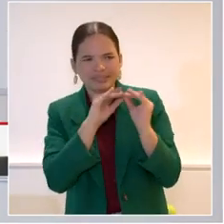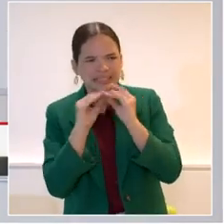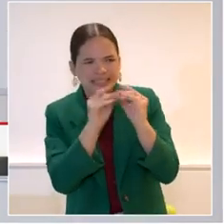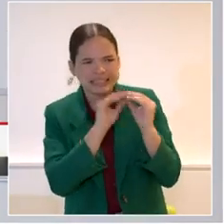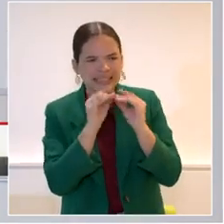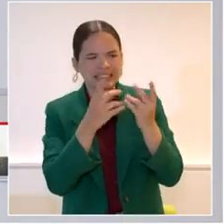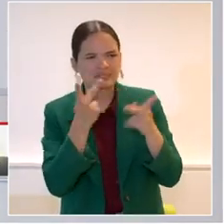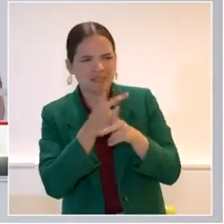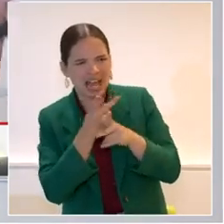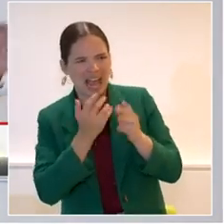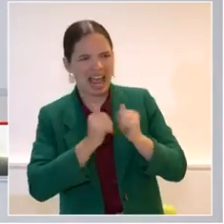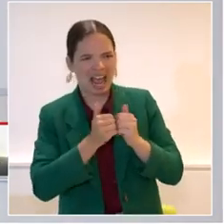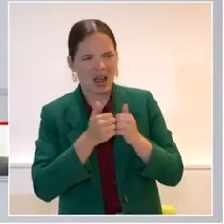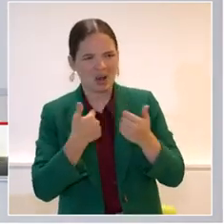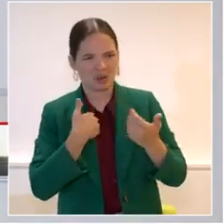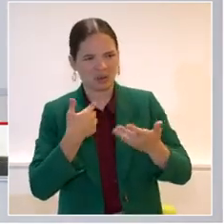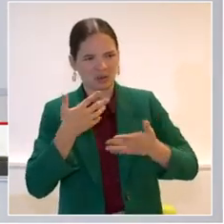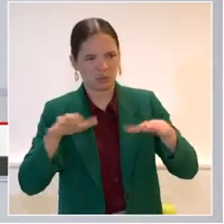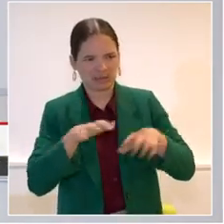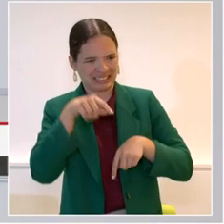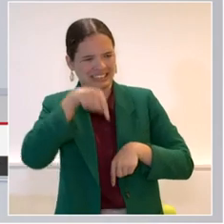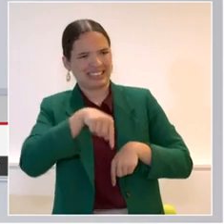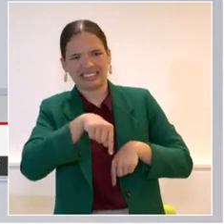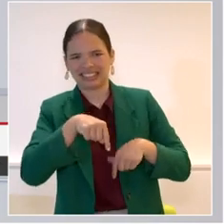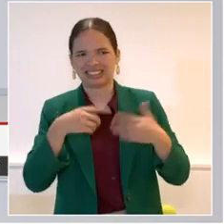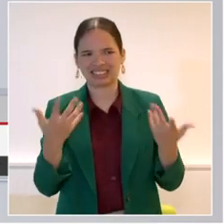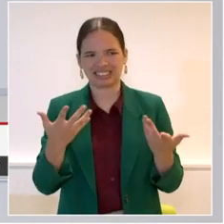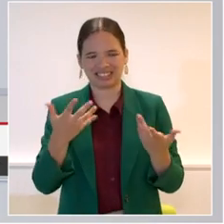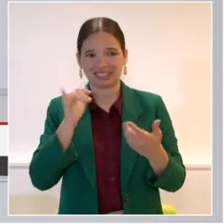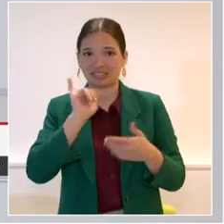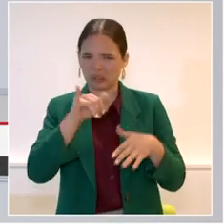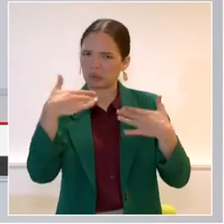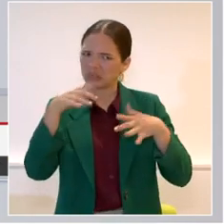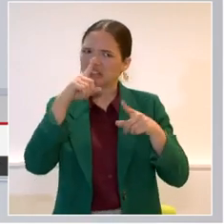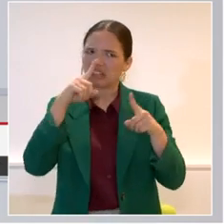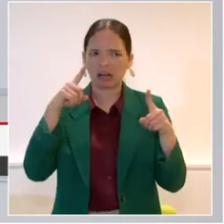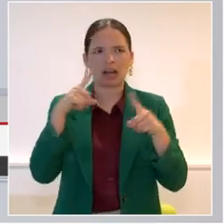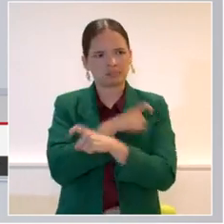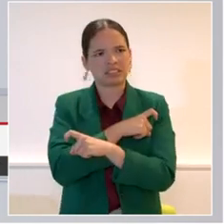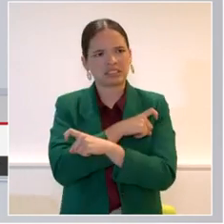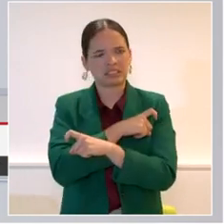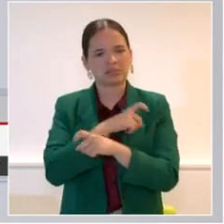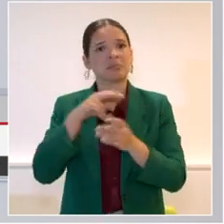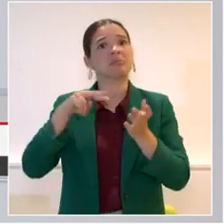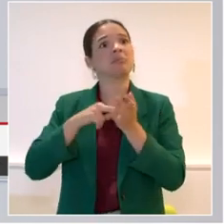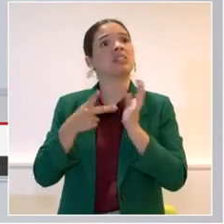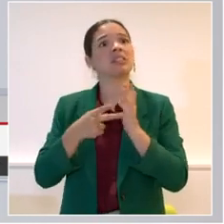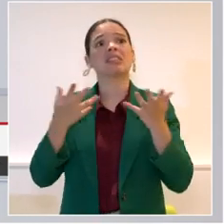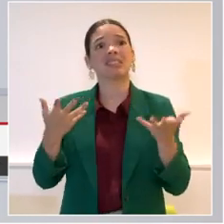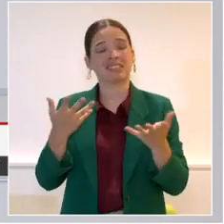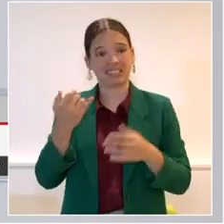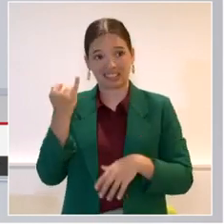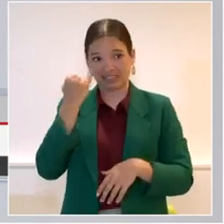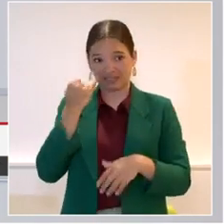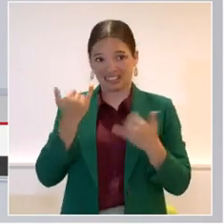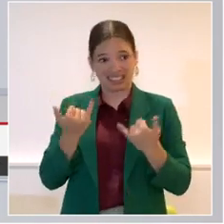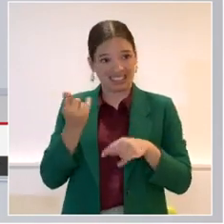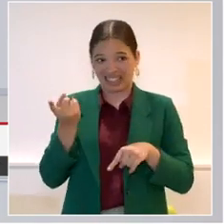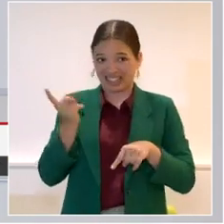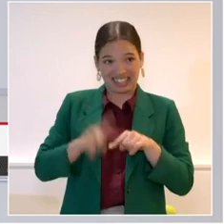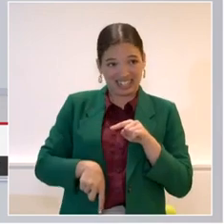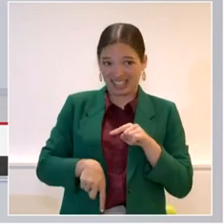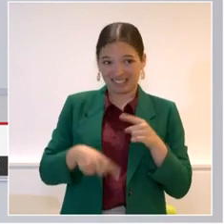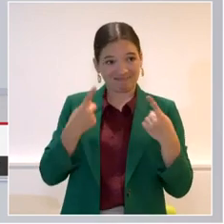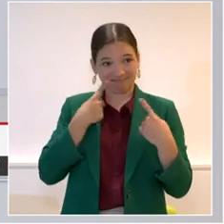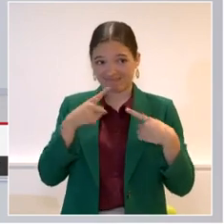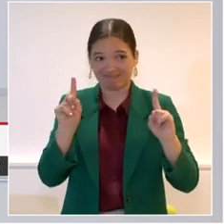And there's a lot of complicated math, but at the end of the day, it just means that today you cannot get here from there, tomorrow